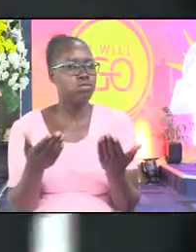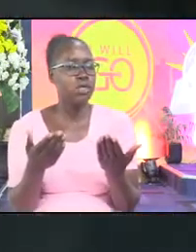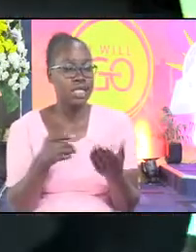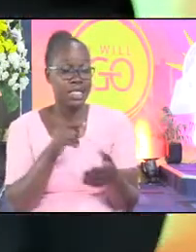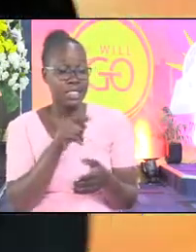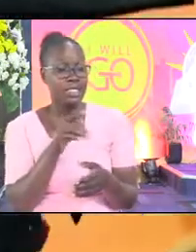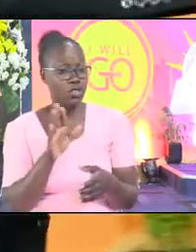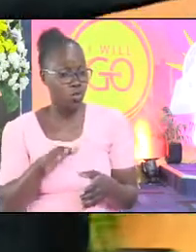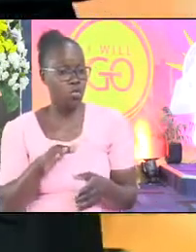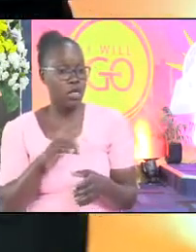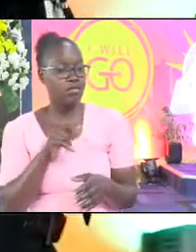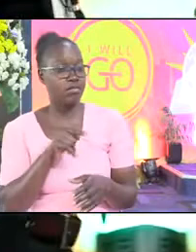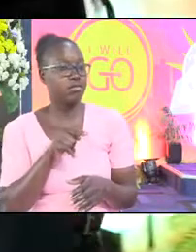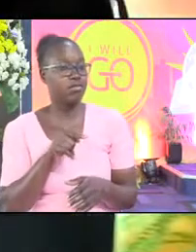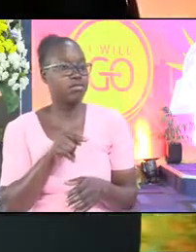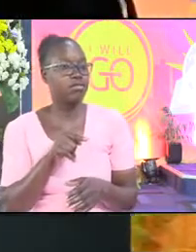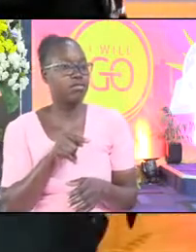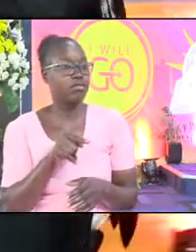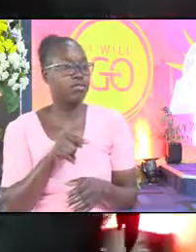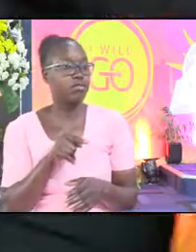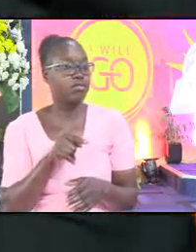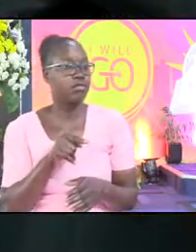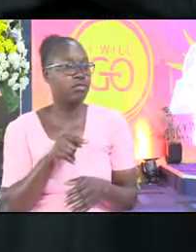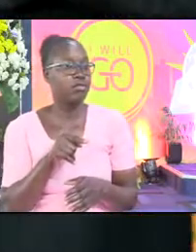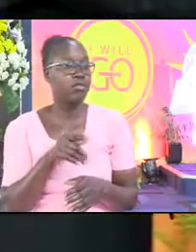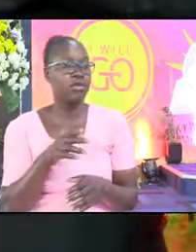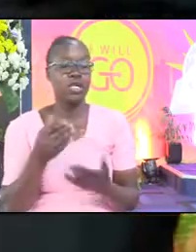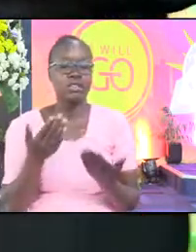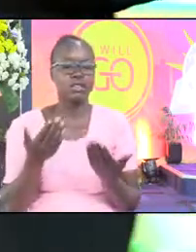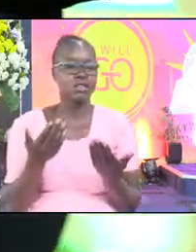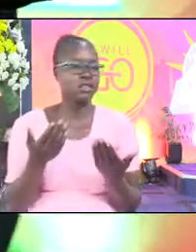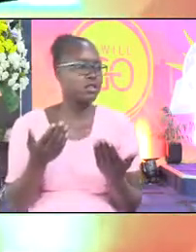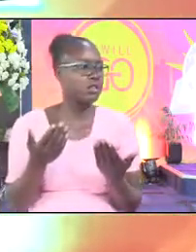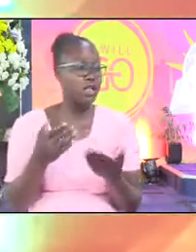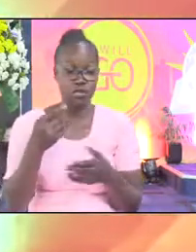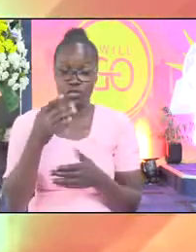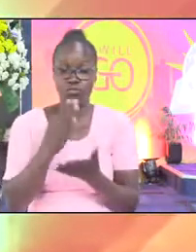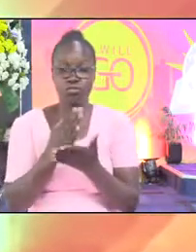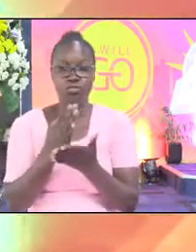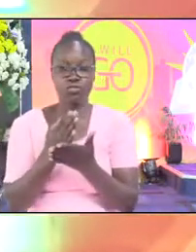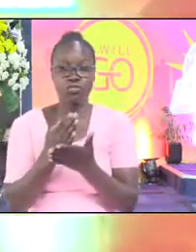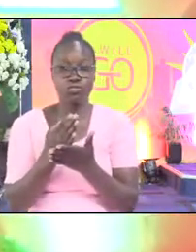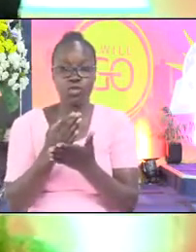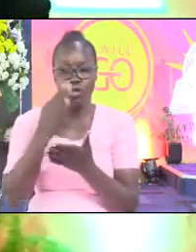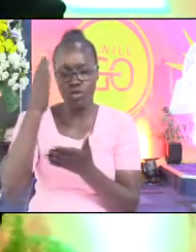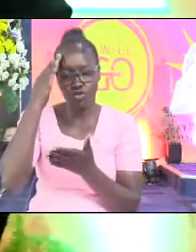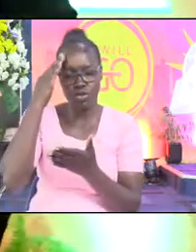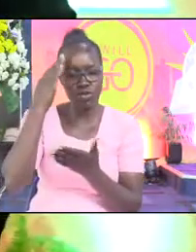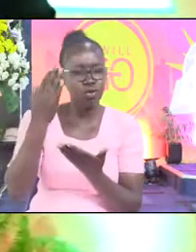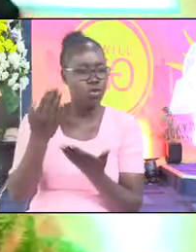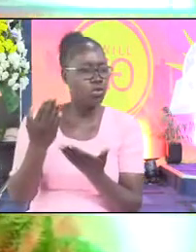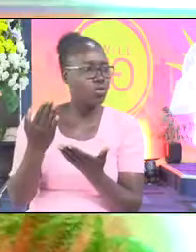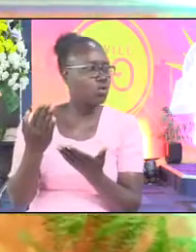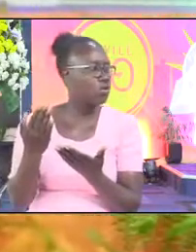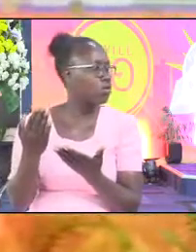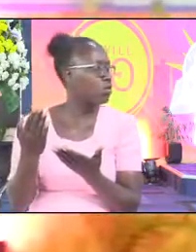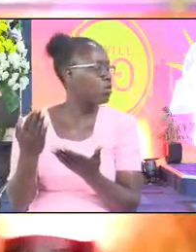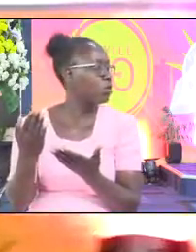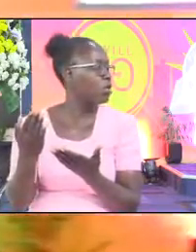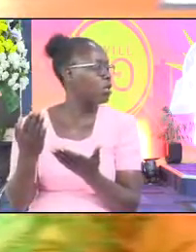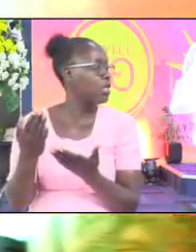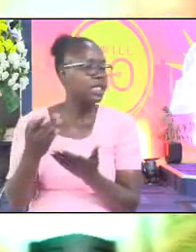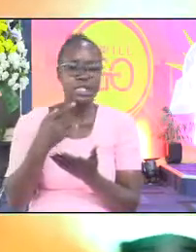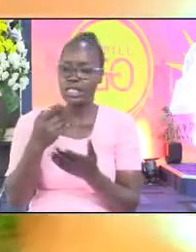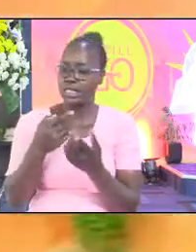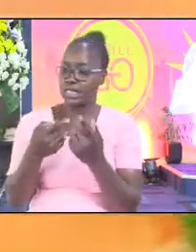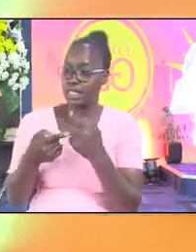This is a woman, right? And you know her history, right? You know her history. She said,